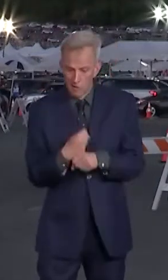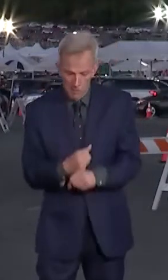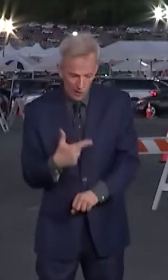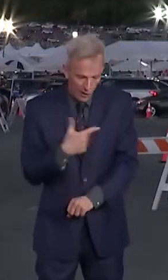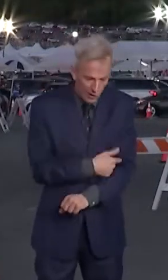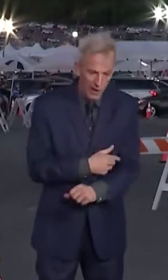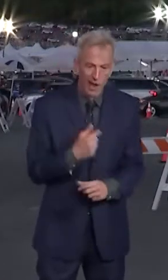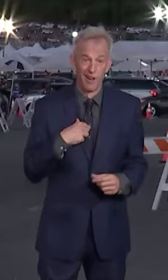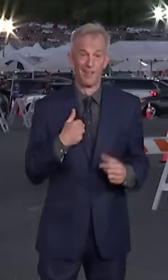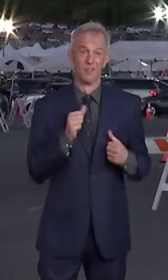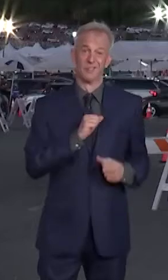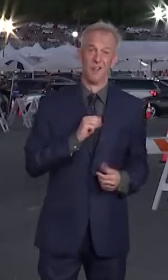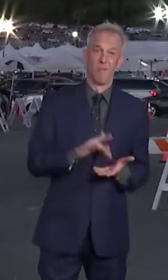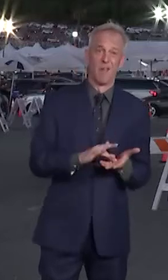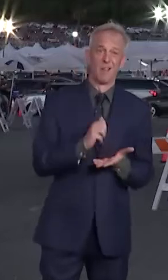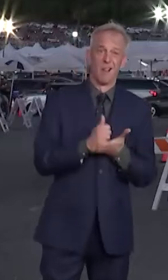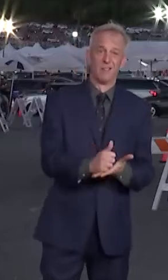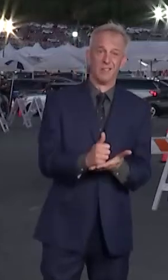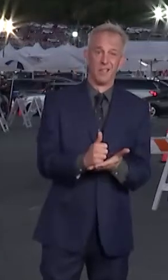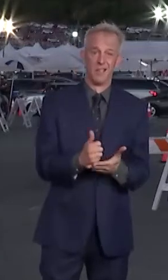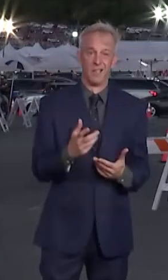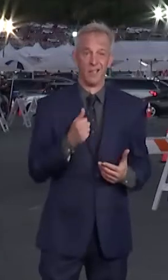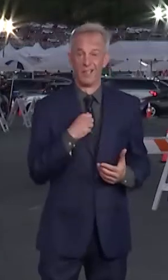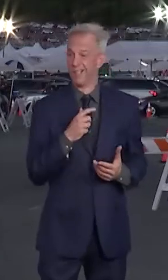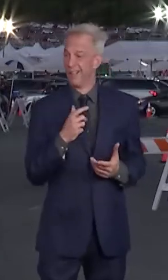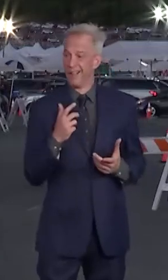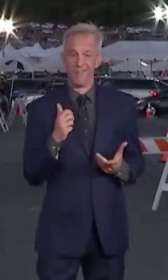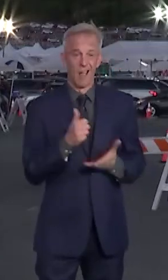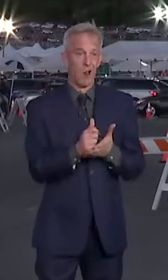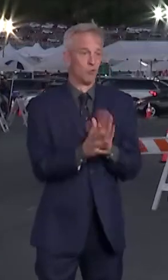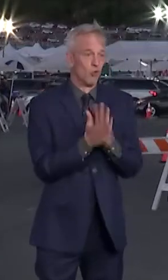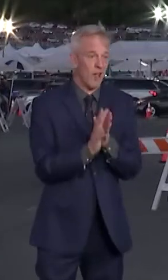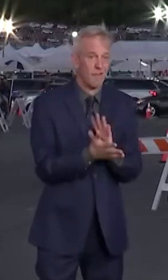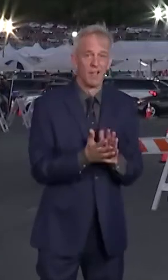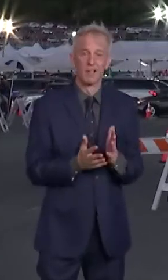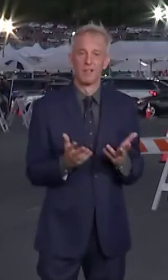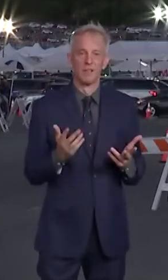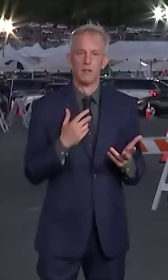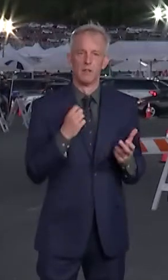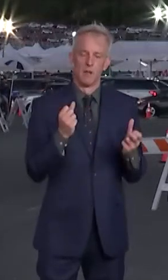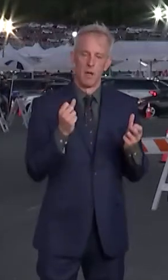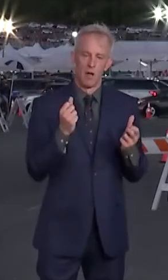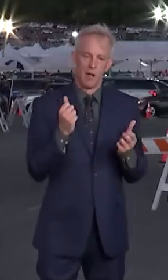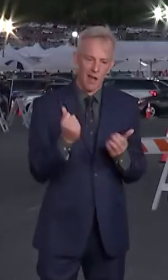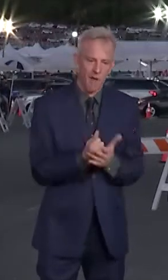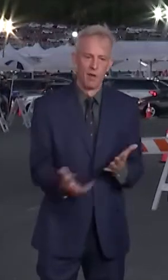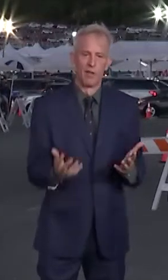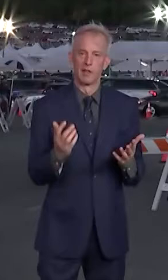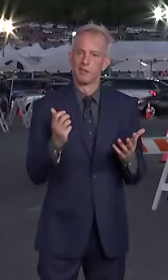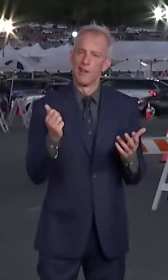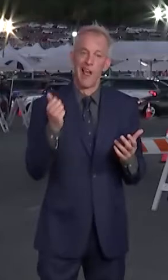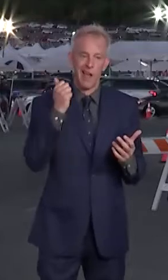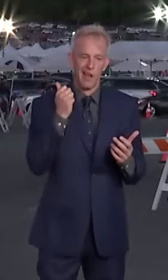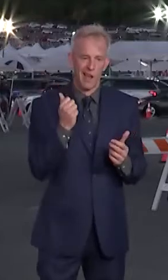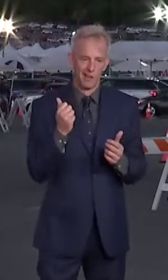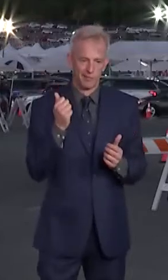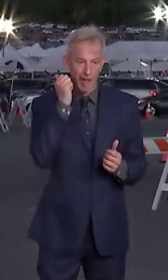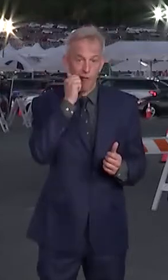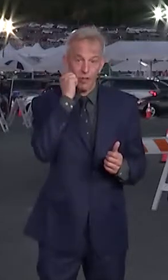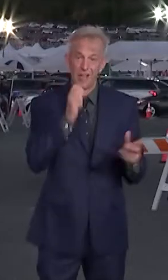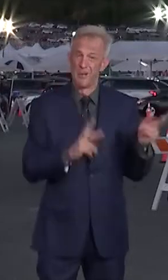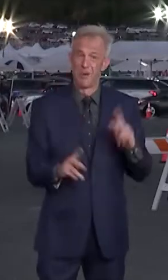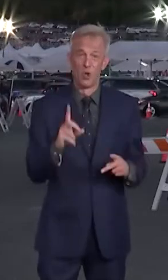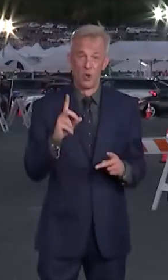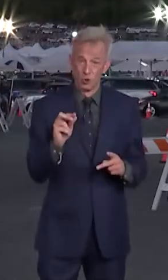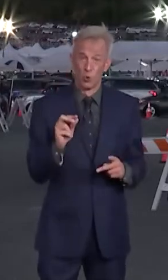assistant, I've directed traffic, virtually everything alongside the heroes that every single day I've been working with. And let me say, first and foremost,